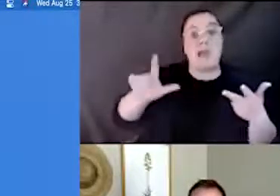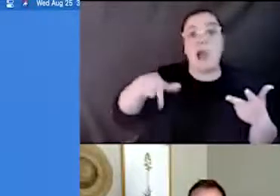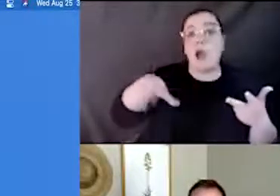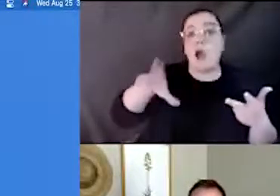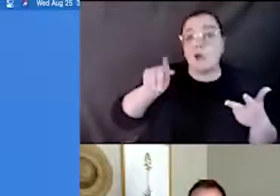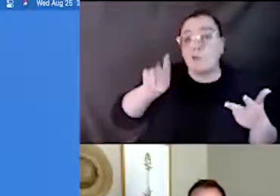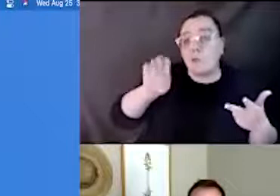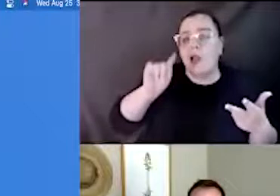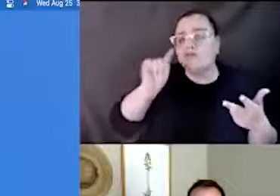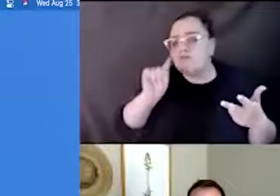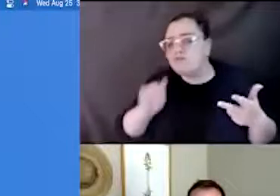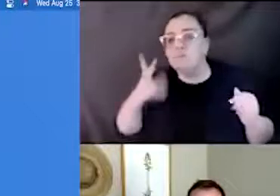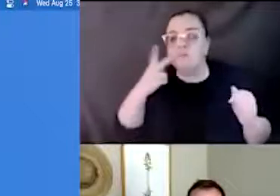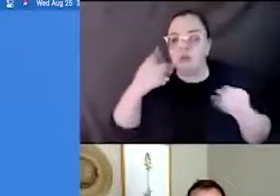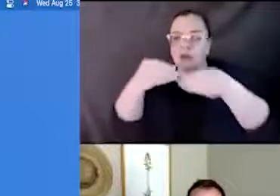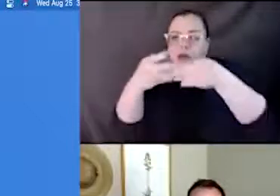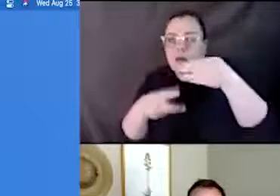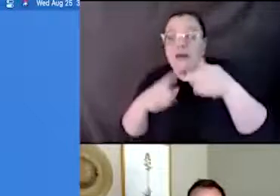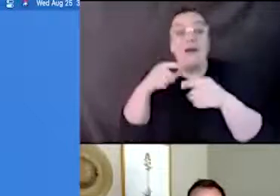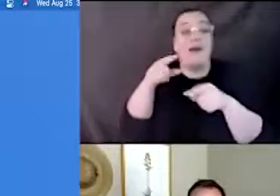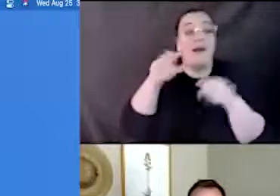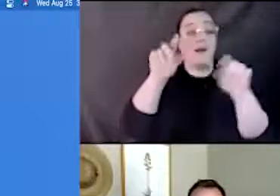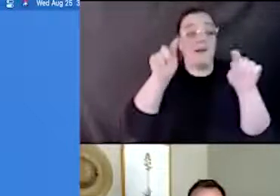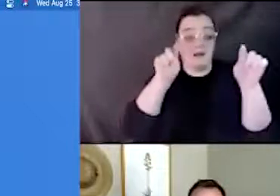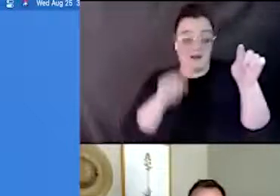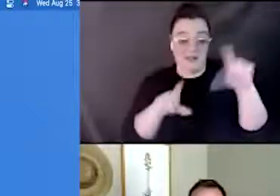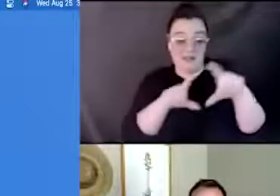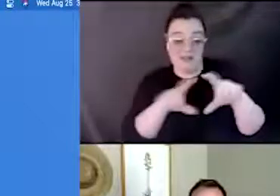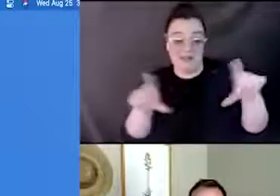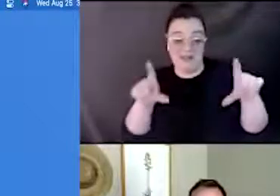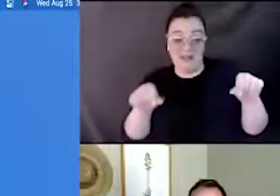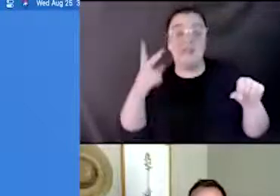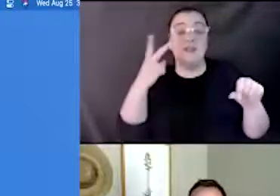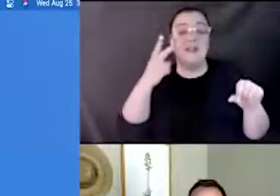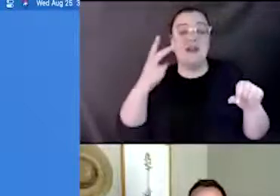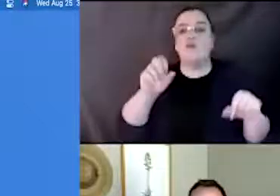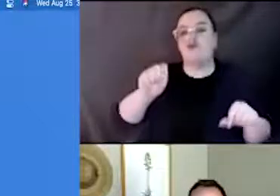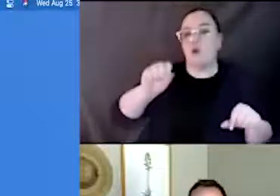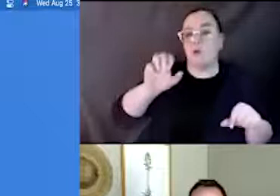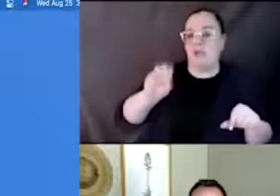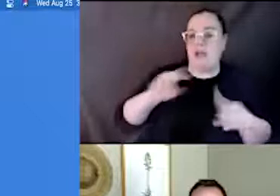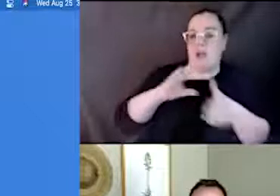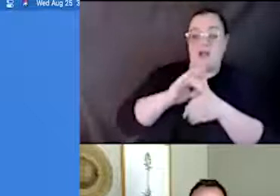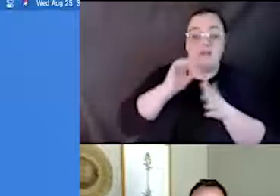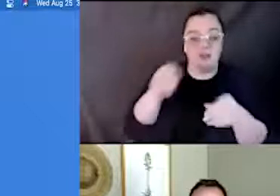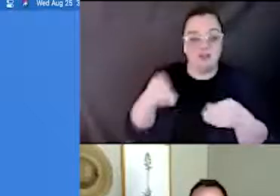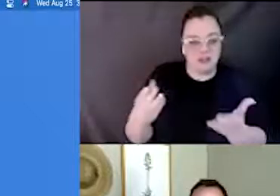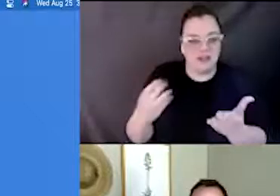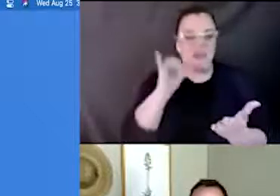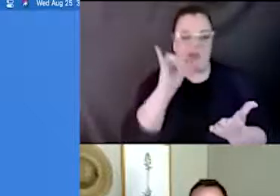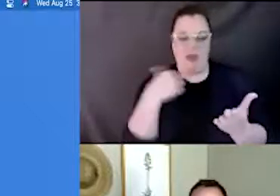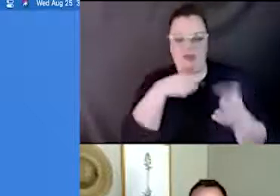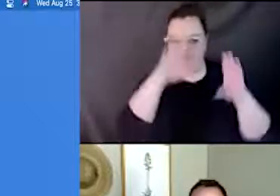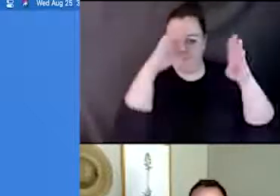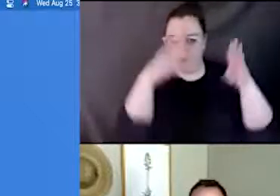Authority. And below this section, you'll also see social media content suggestions. And so that's what we're going to focus